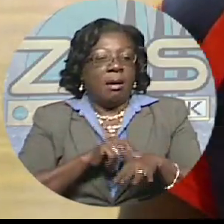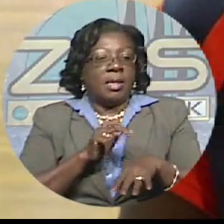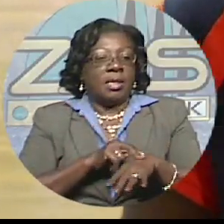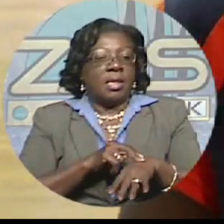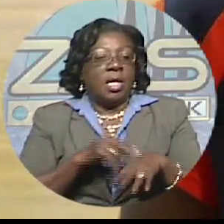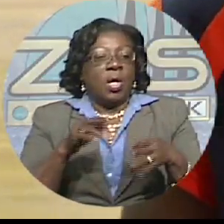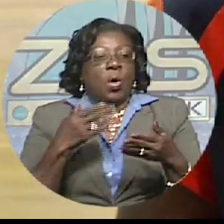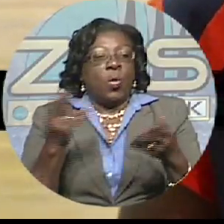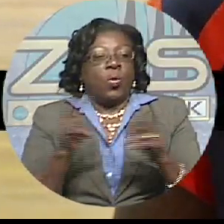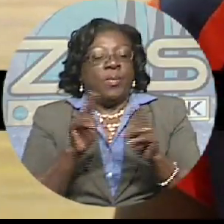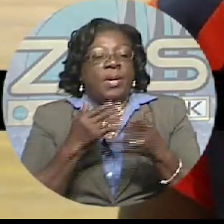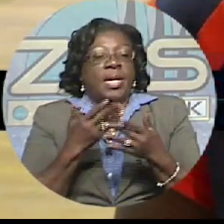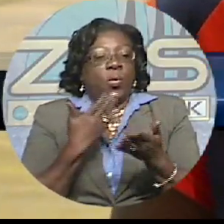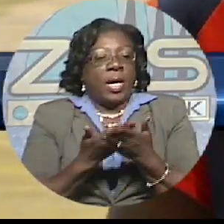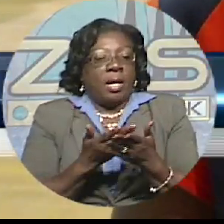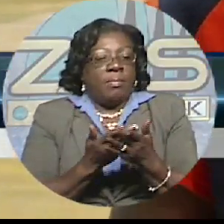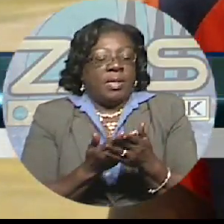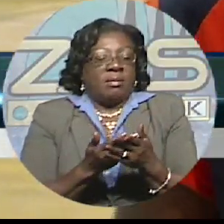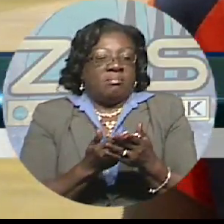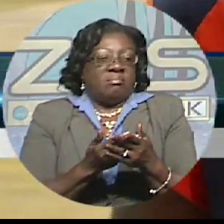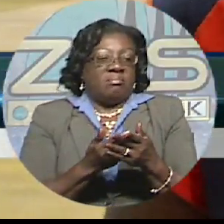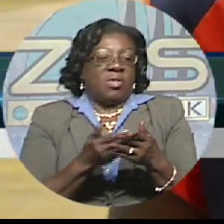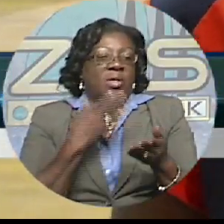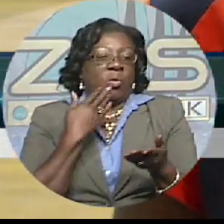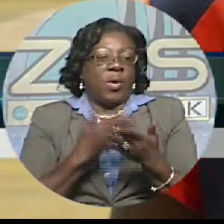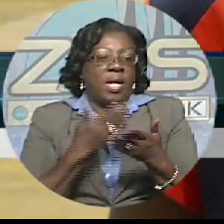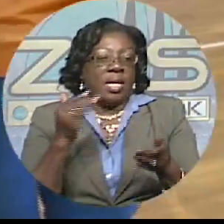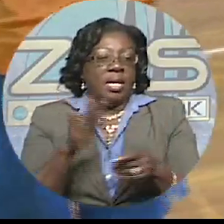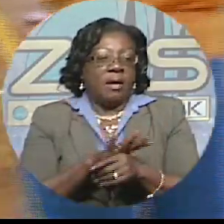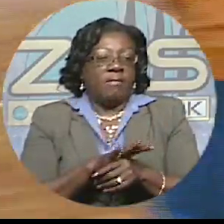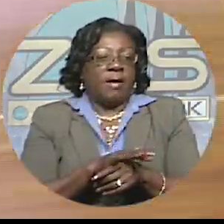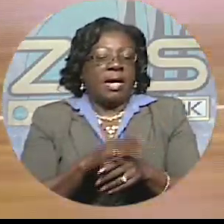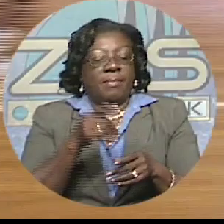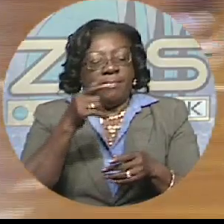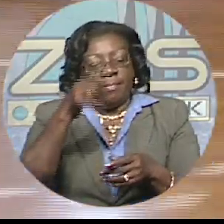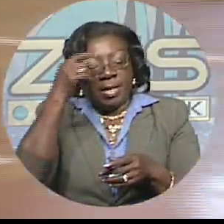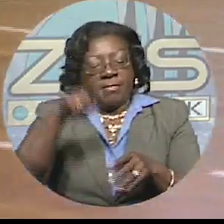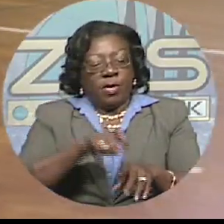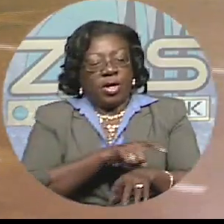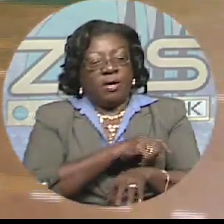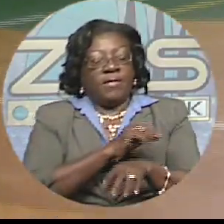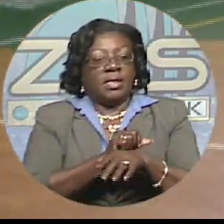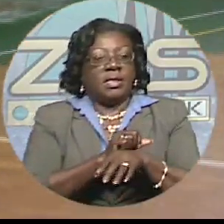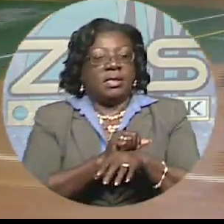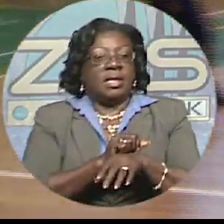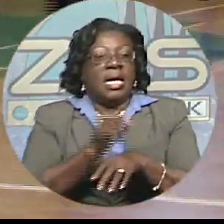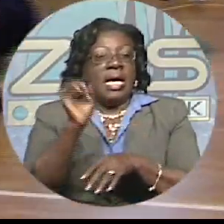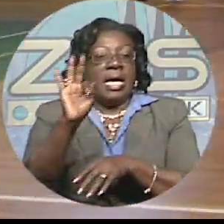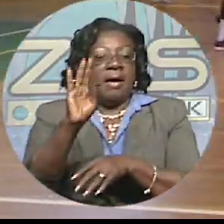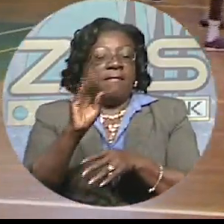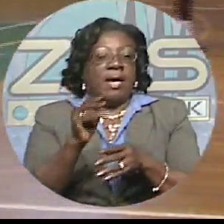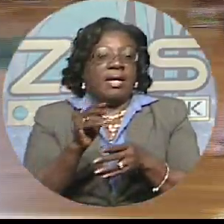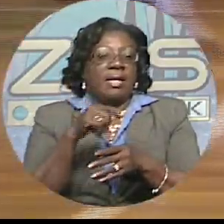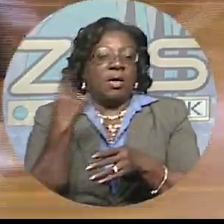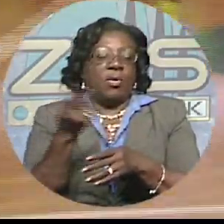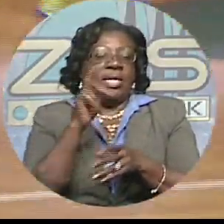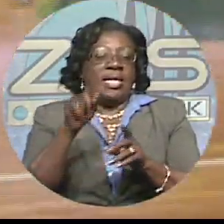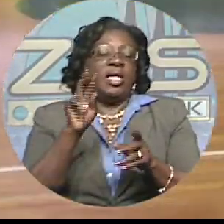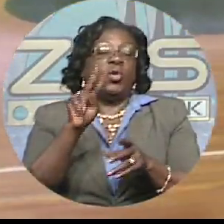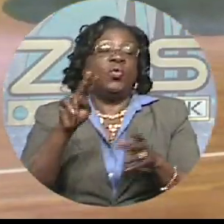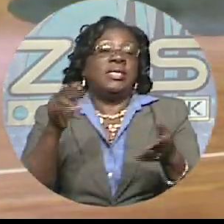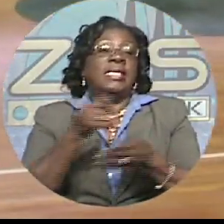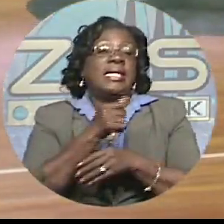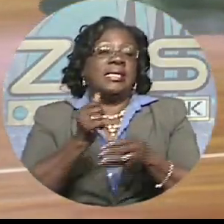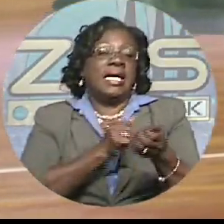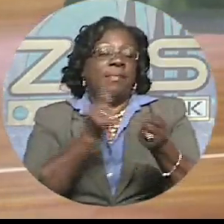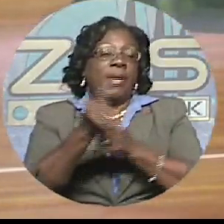like how we usually play. Like, I believe we were nervous. Now in the junior boys game, AF Adderley, boy, they only needed two sets to